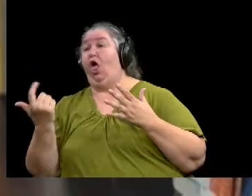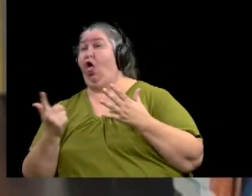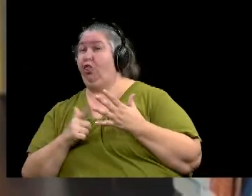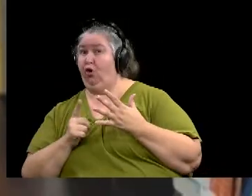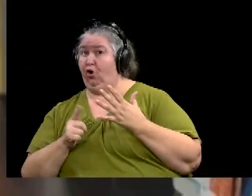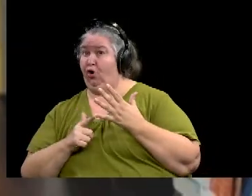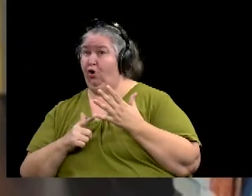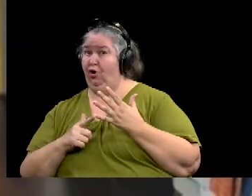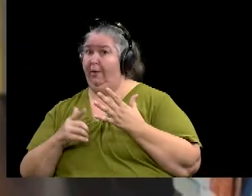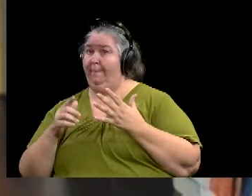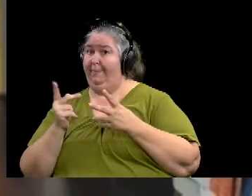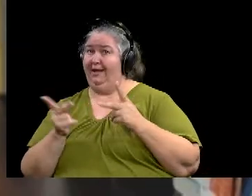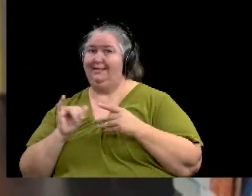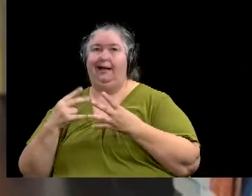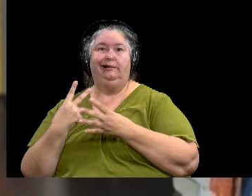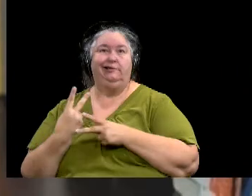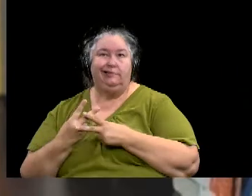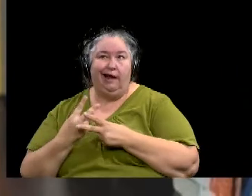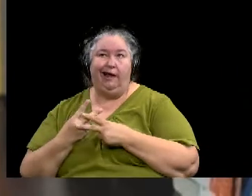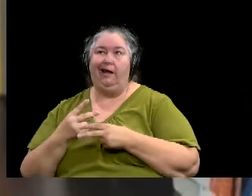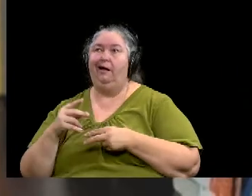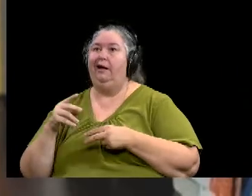detention centers.